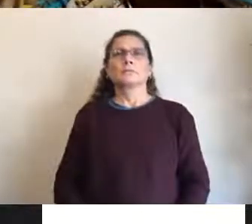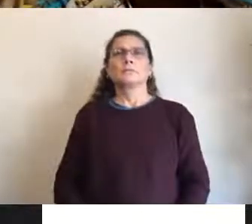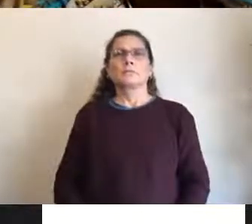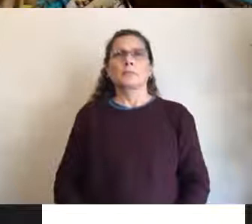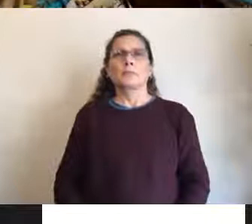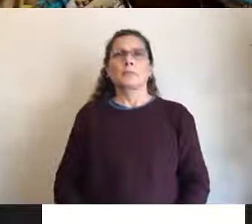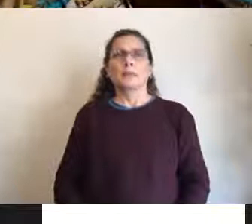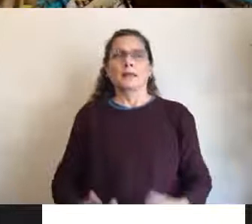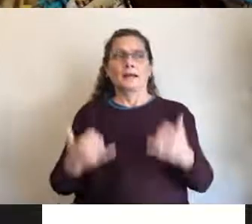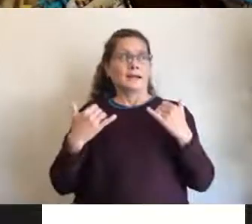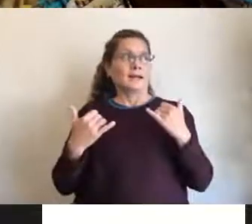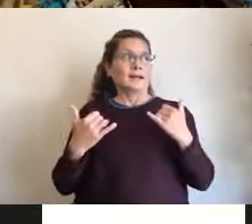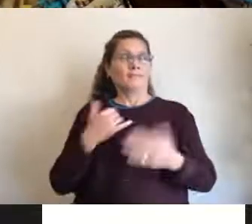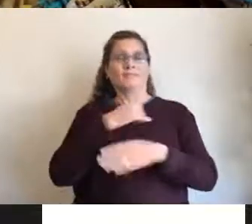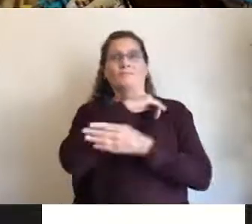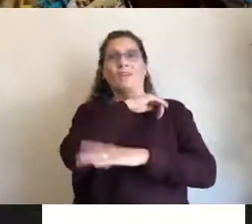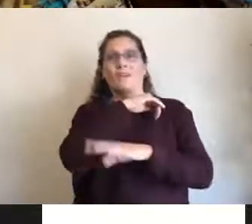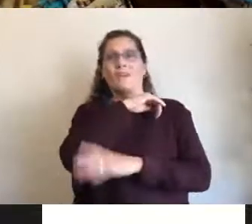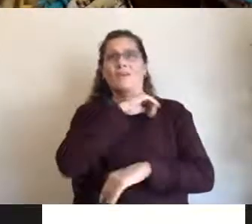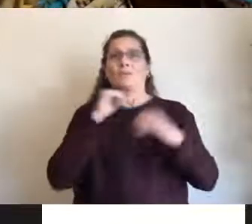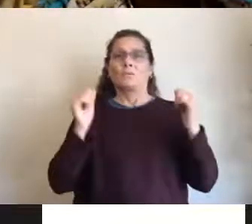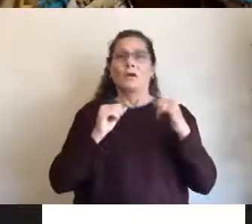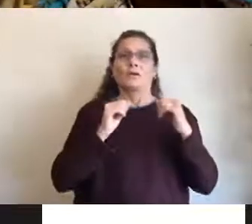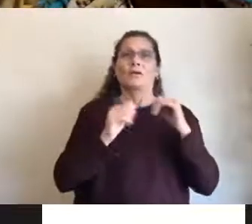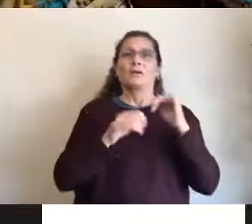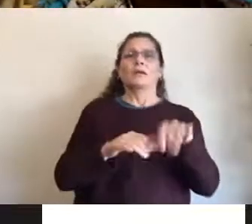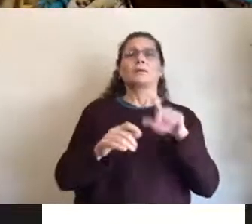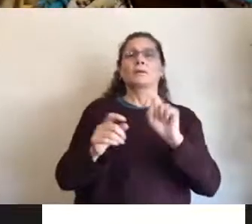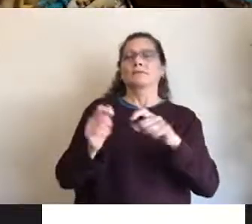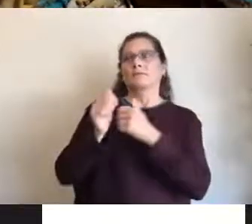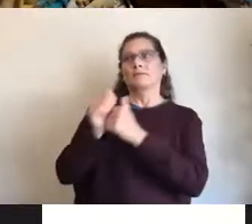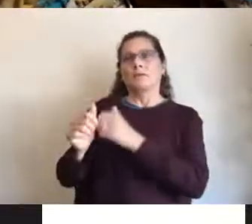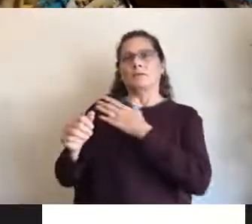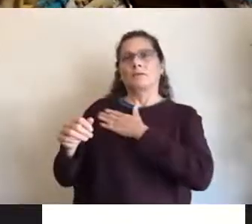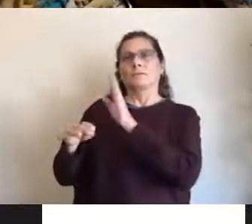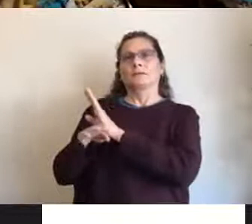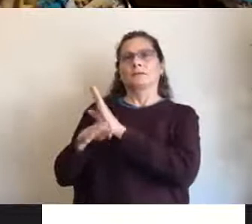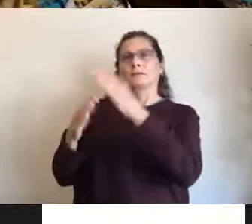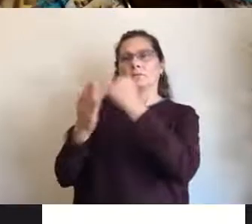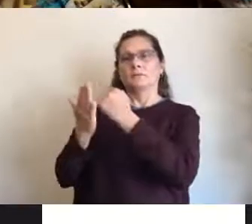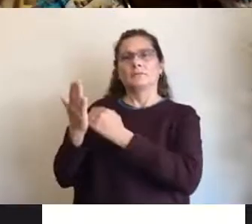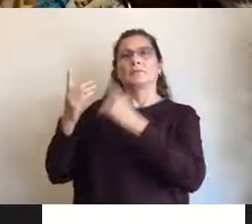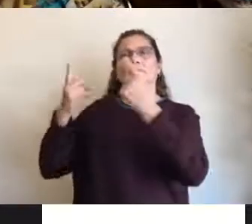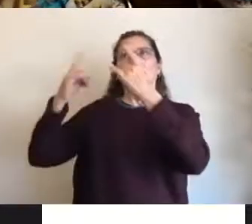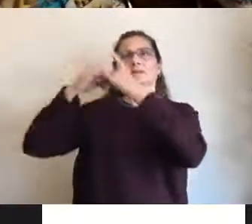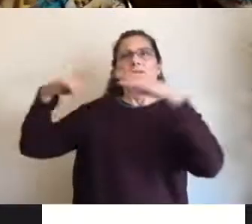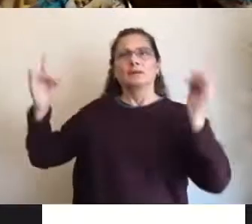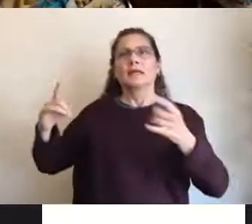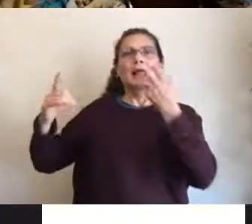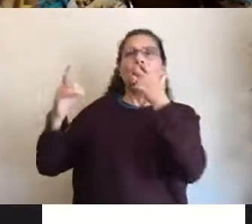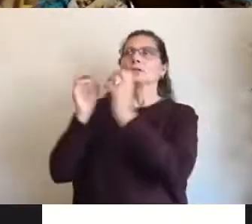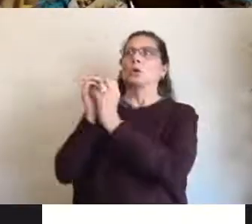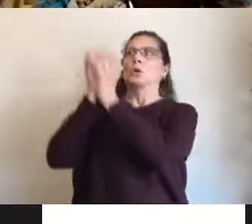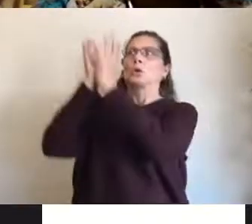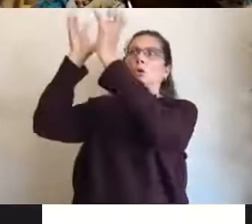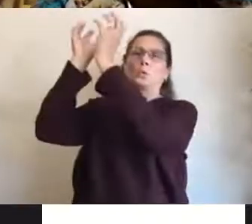requirements. Businesses will also need inclement weather plans submitted for snow and ice removal. So we're in Wisconsin, we